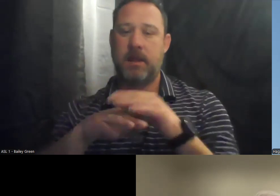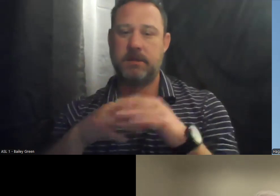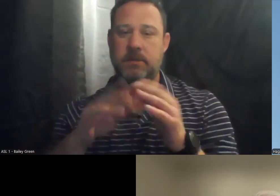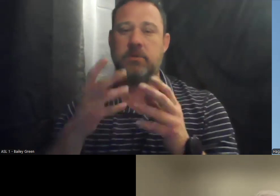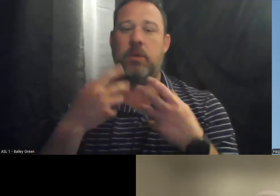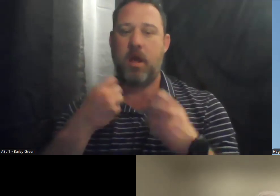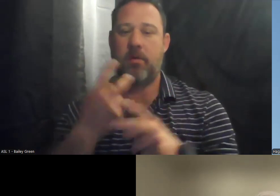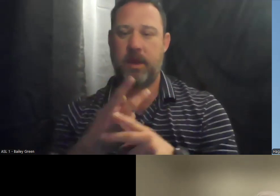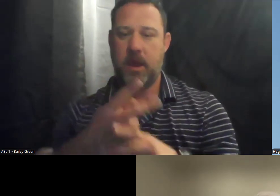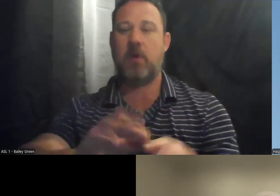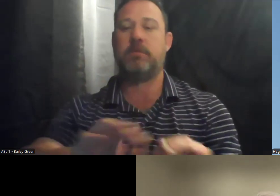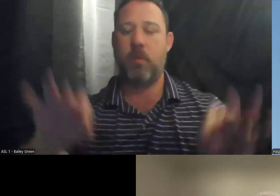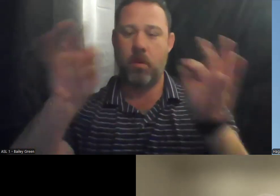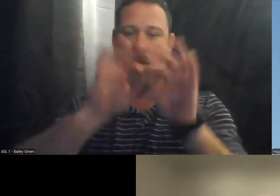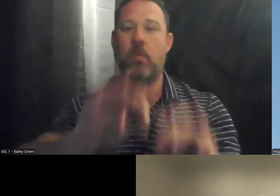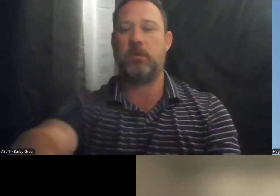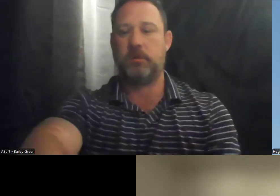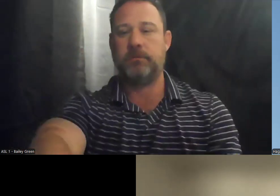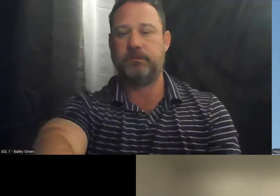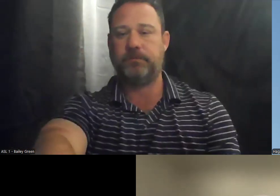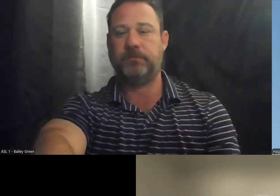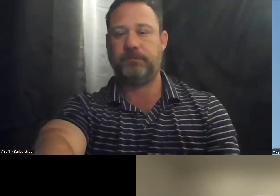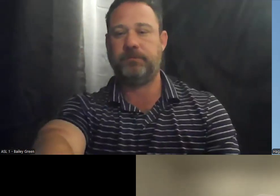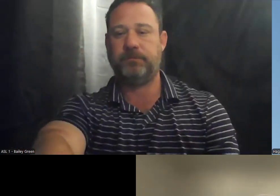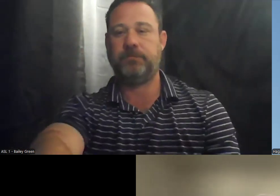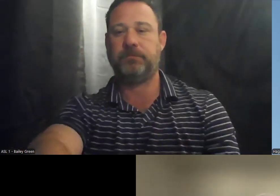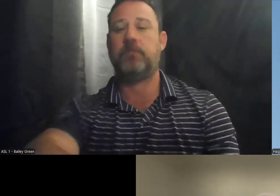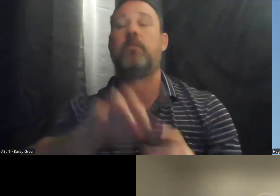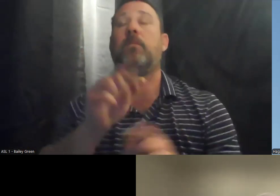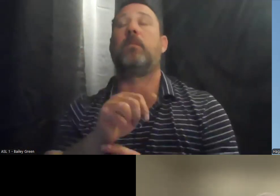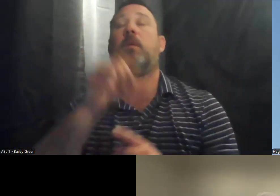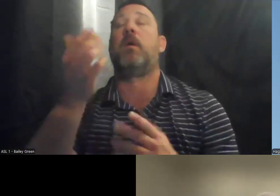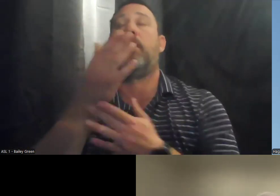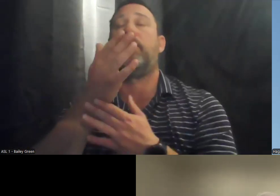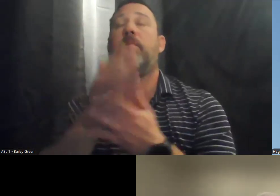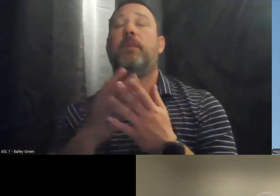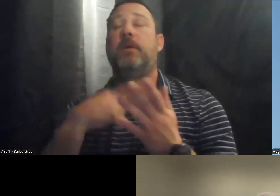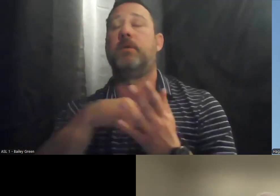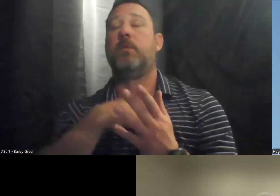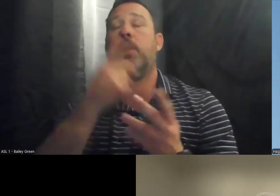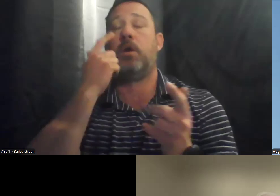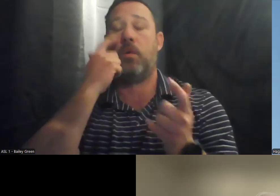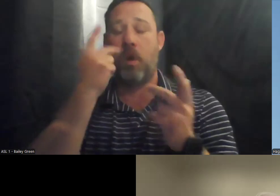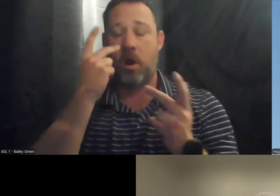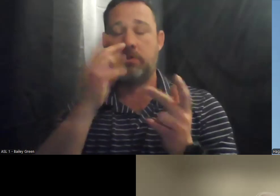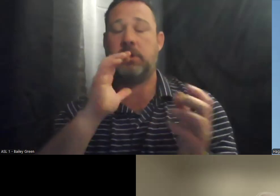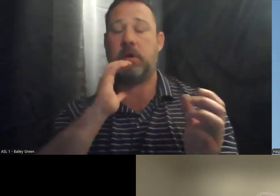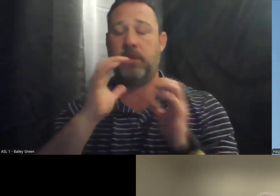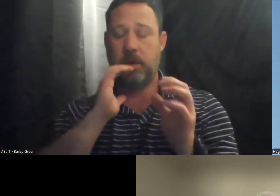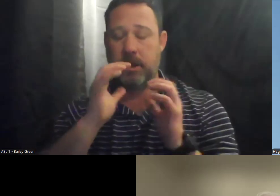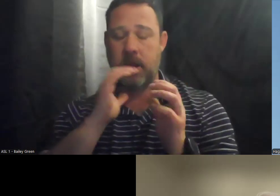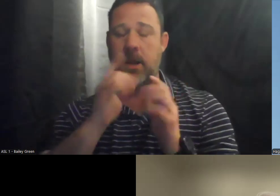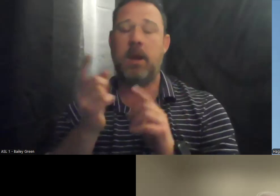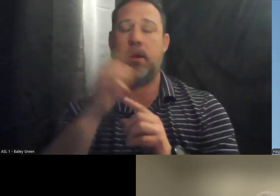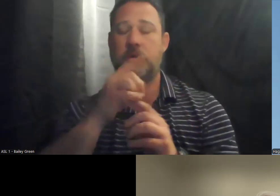is also kind of on the line as well. The other piece that we're watching and communicating back out